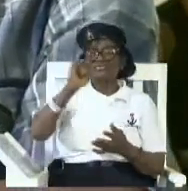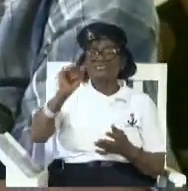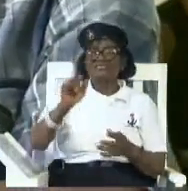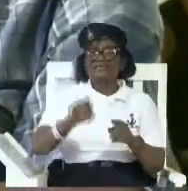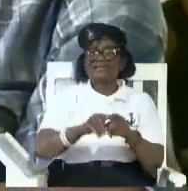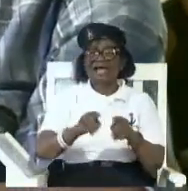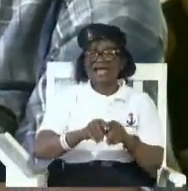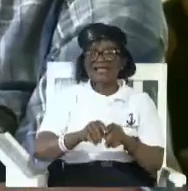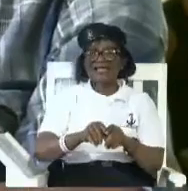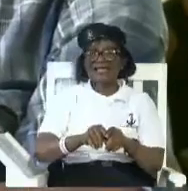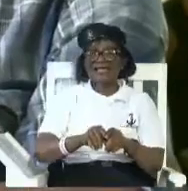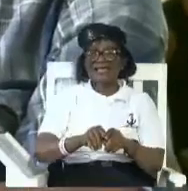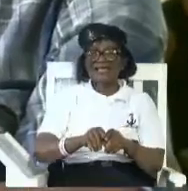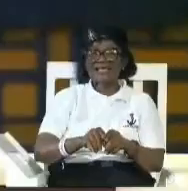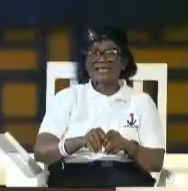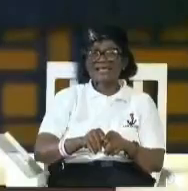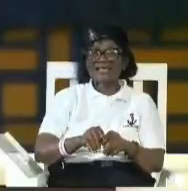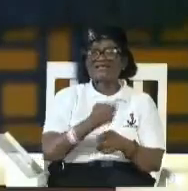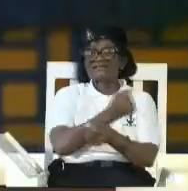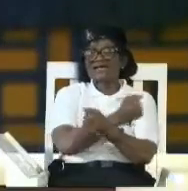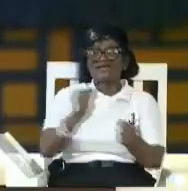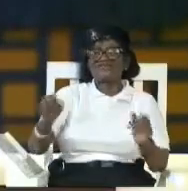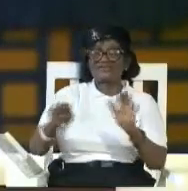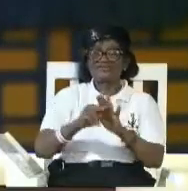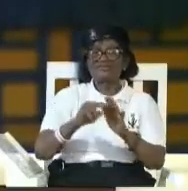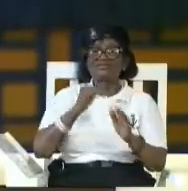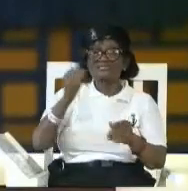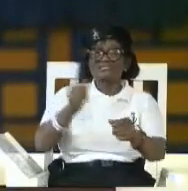salvation is the foundation of the house.